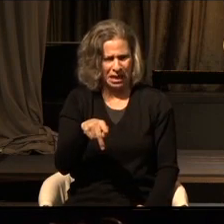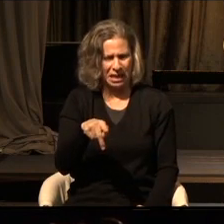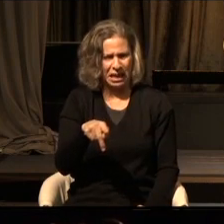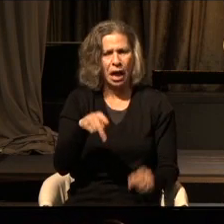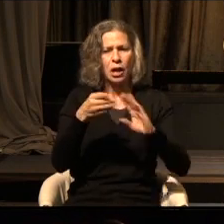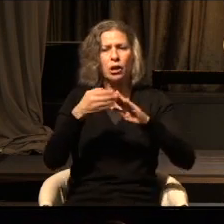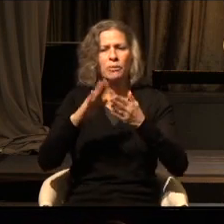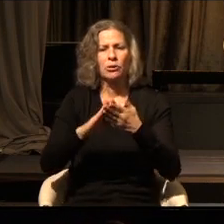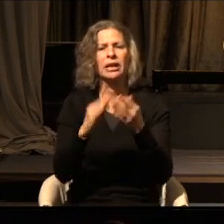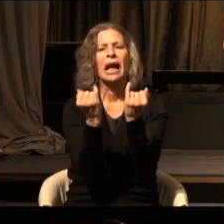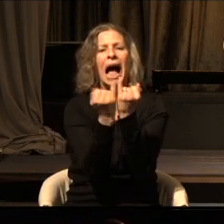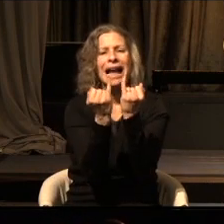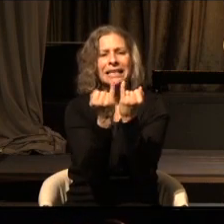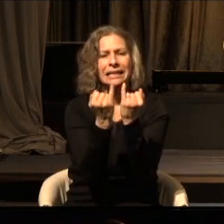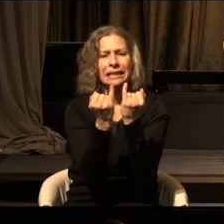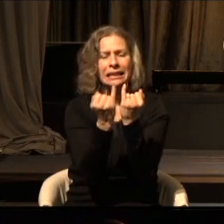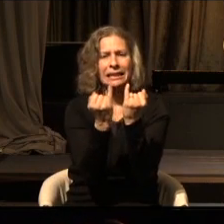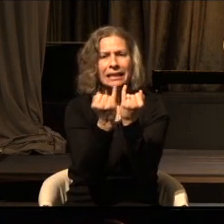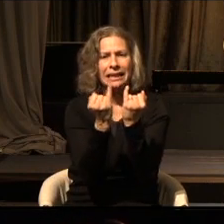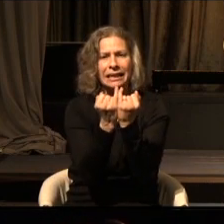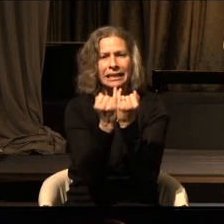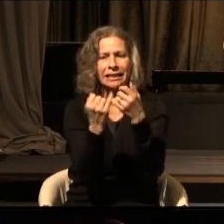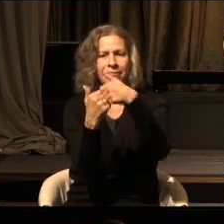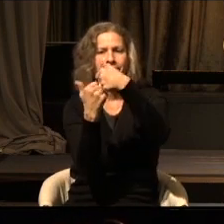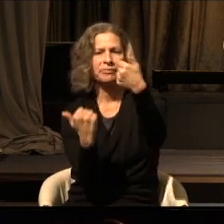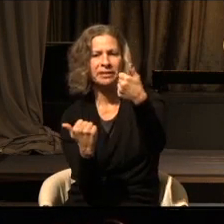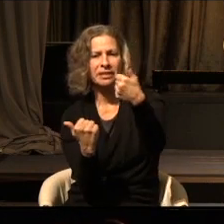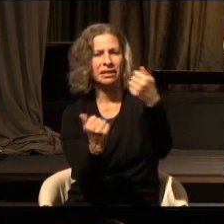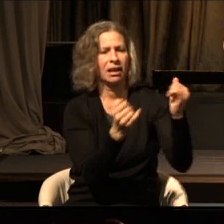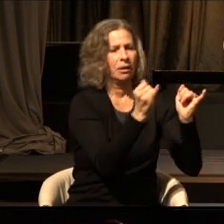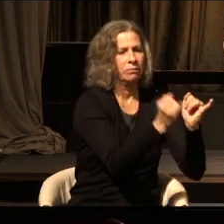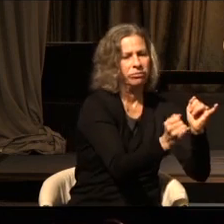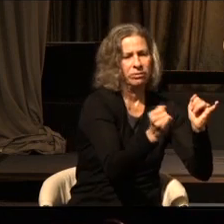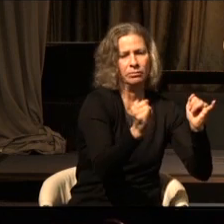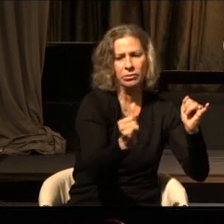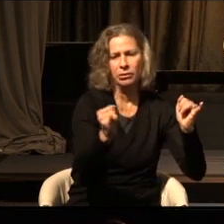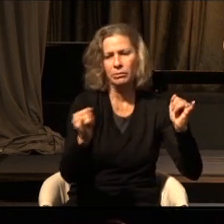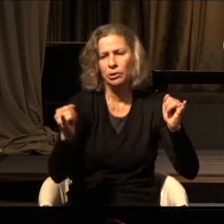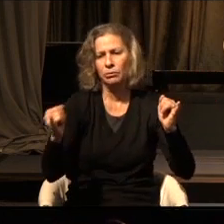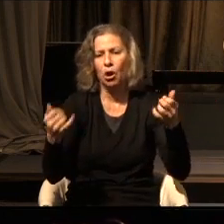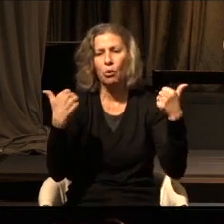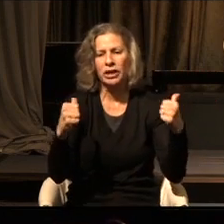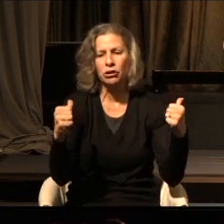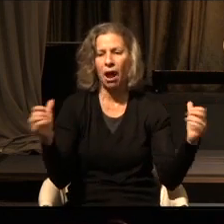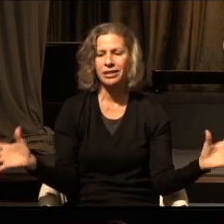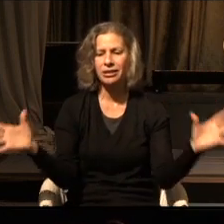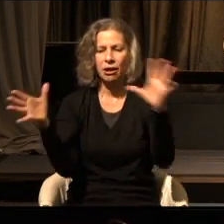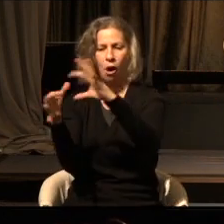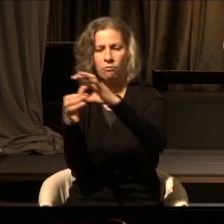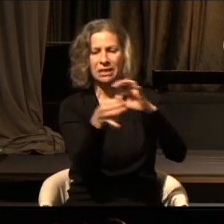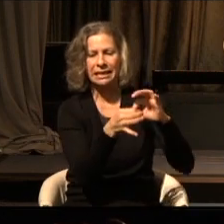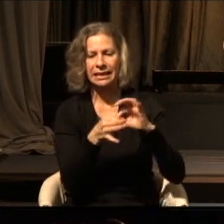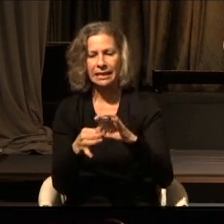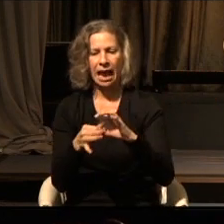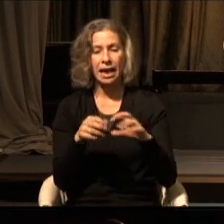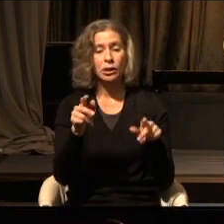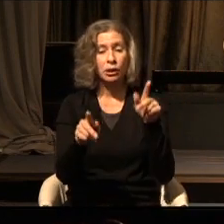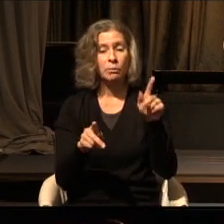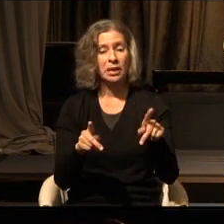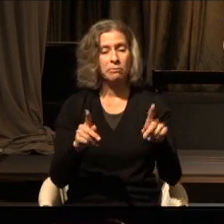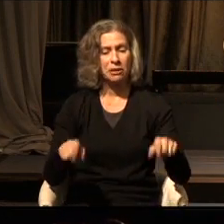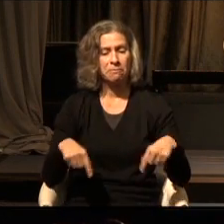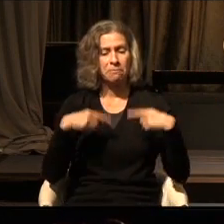notoriously isolated, both from downstate Michigan and from each other. So the Alliance set out to build connections. Throughout the past year, the Alliance